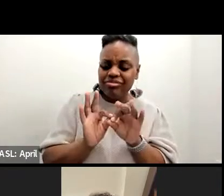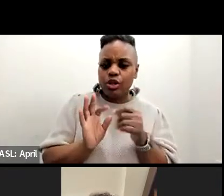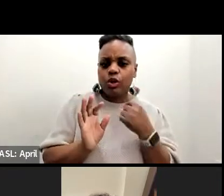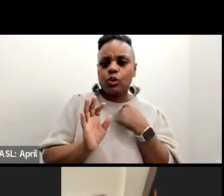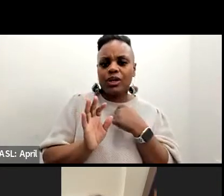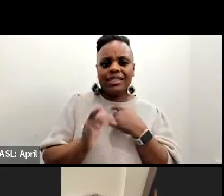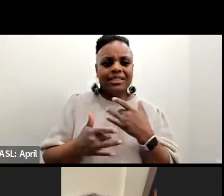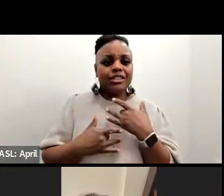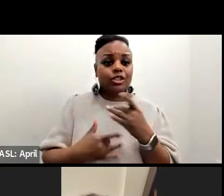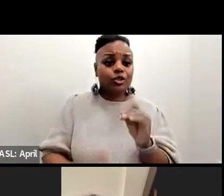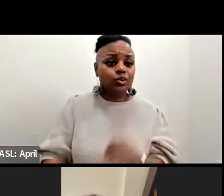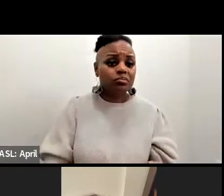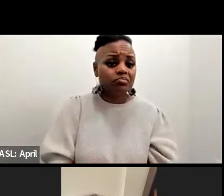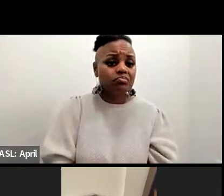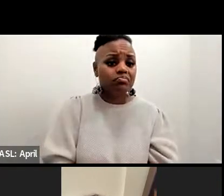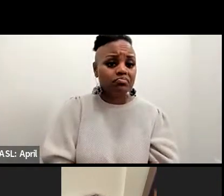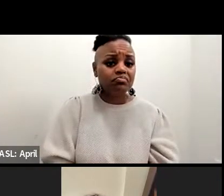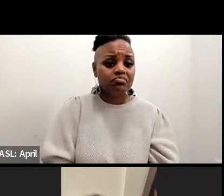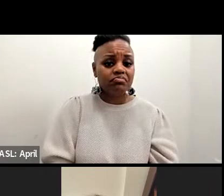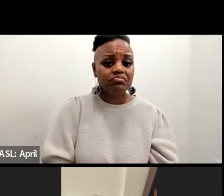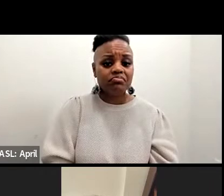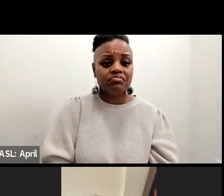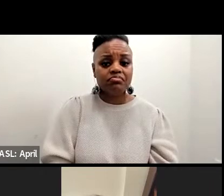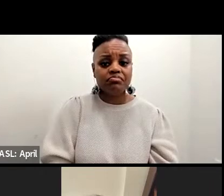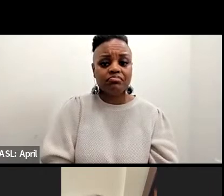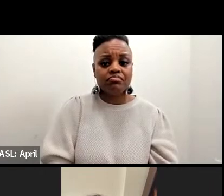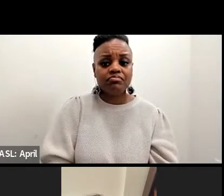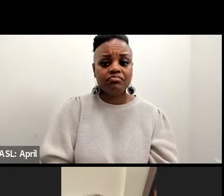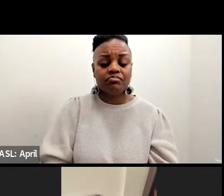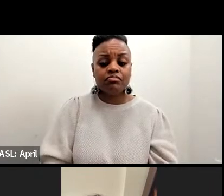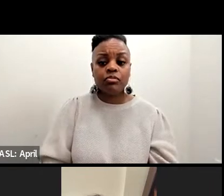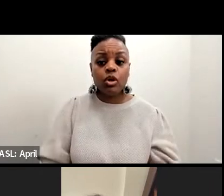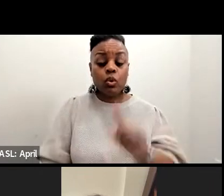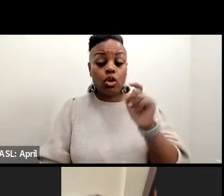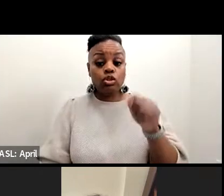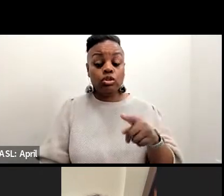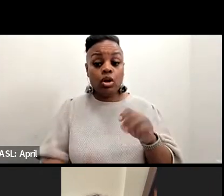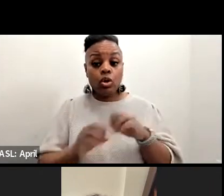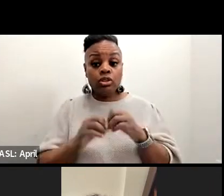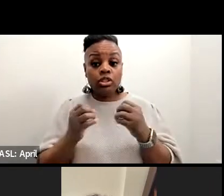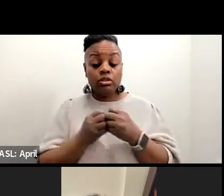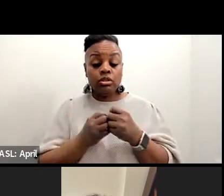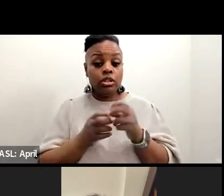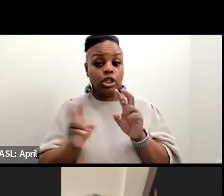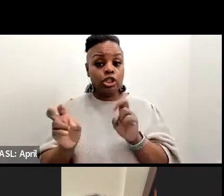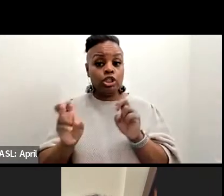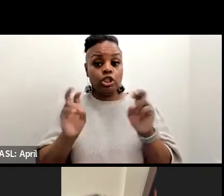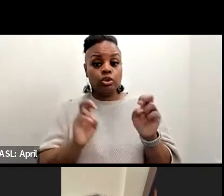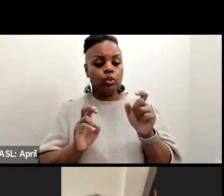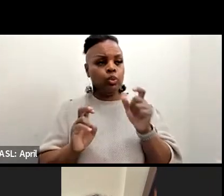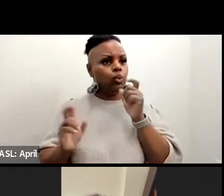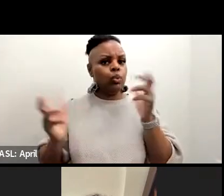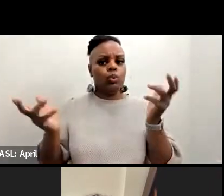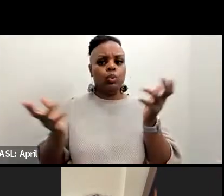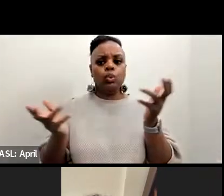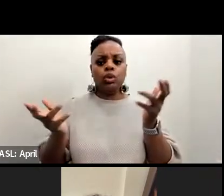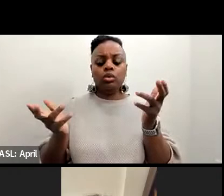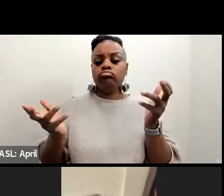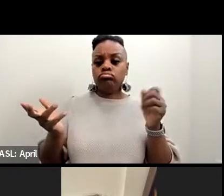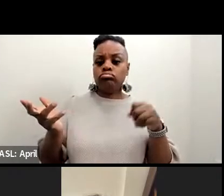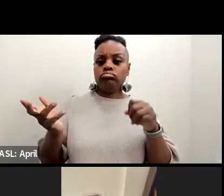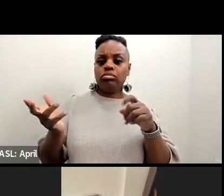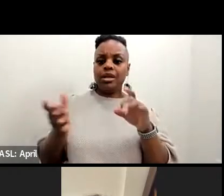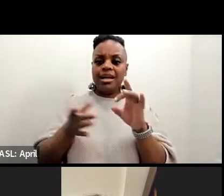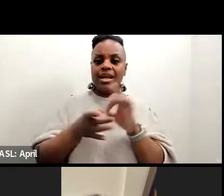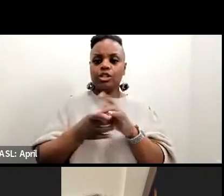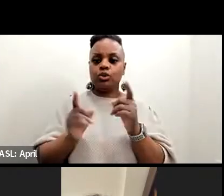issues were very real. And I think they are of a specific generation, as the authors do a great job of pointing out. But it's hard